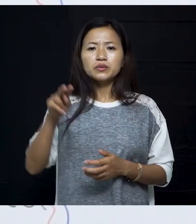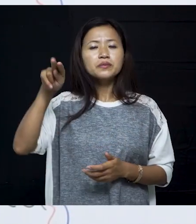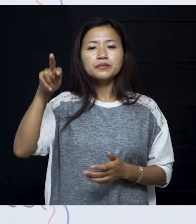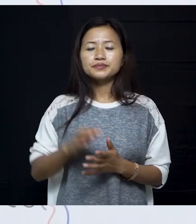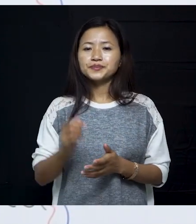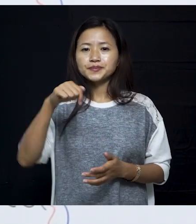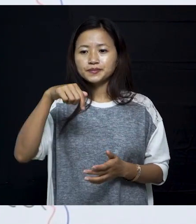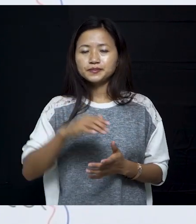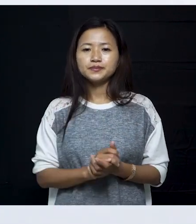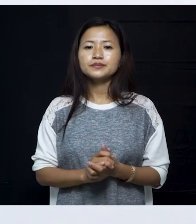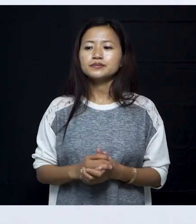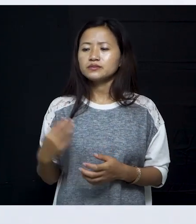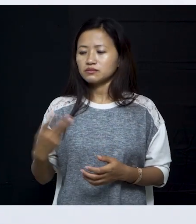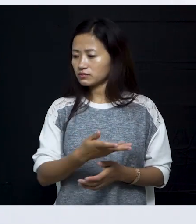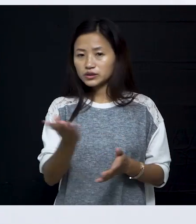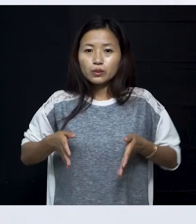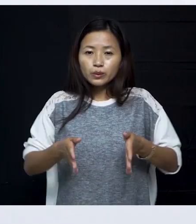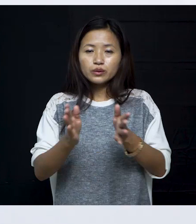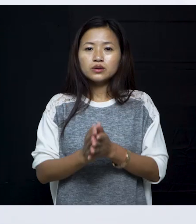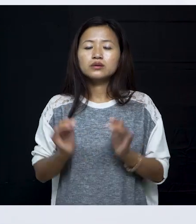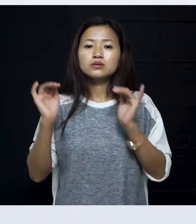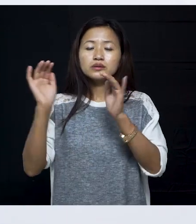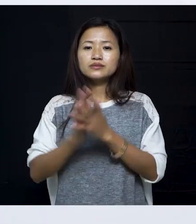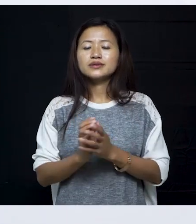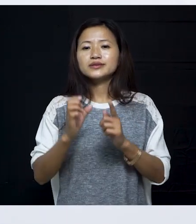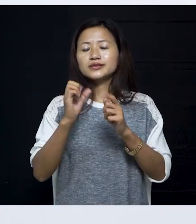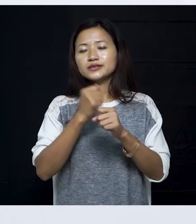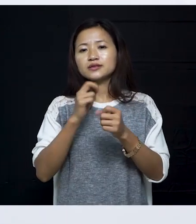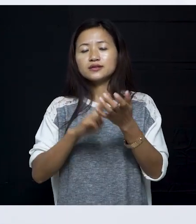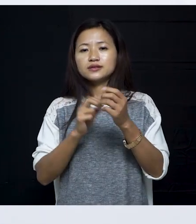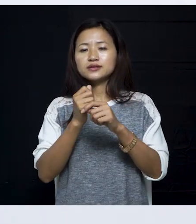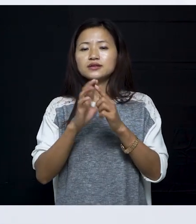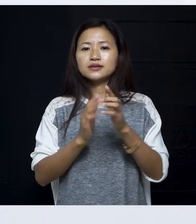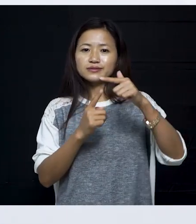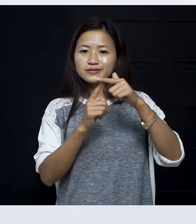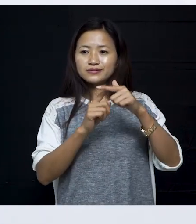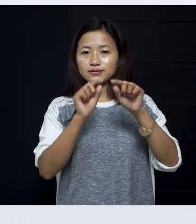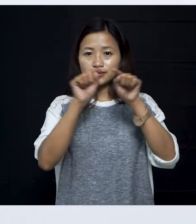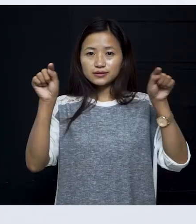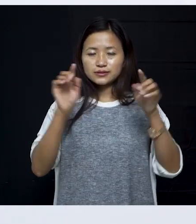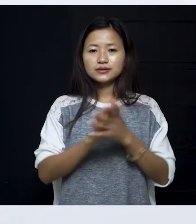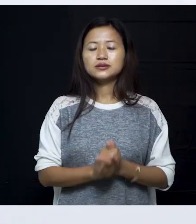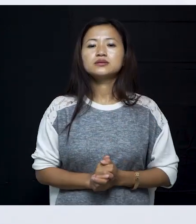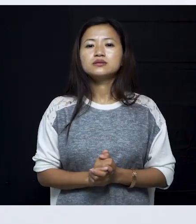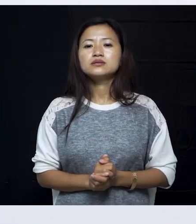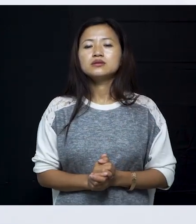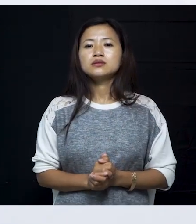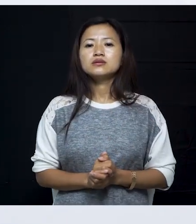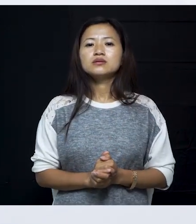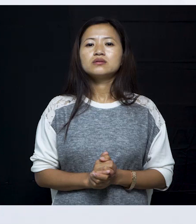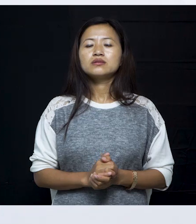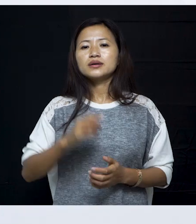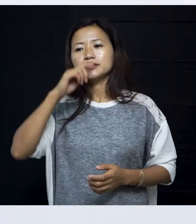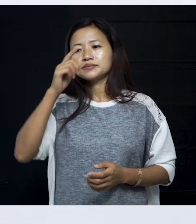here the way we are supposed to come up with the jingling title here, posters for starters, or maybe